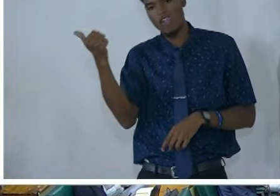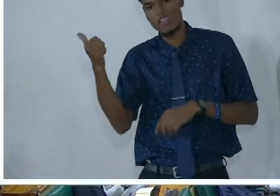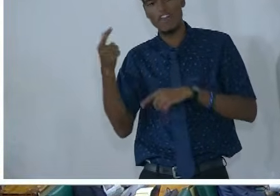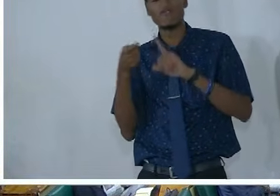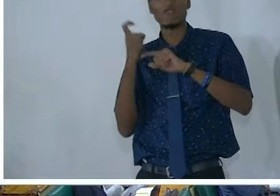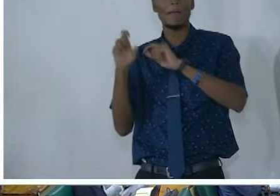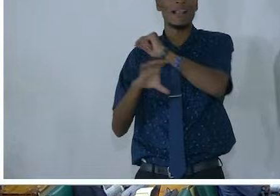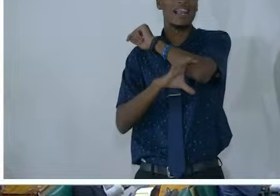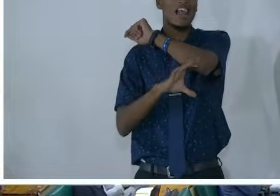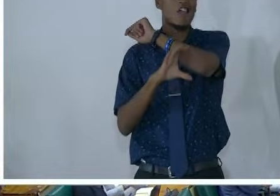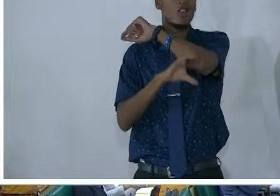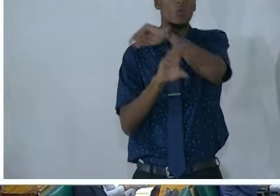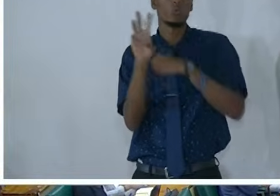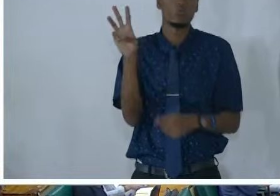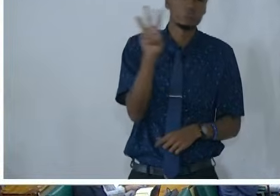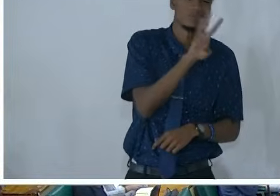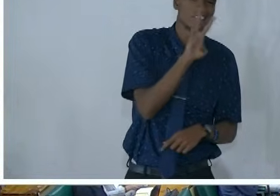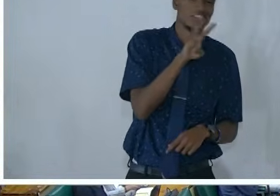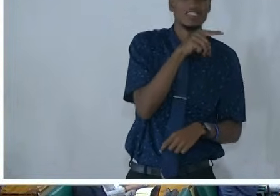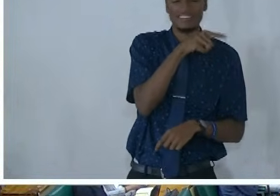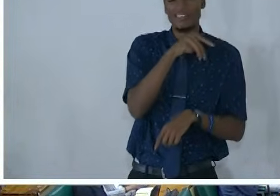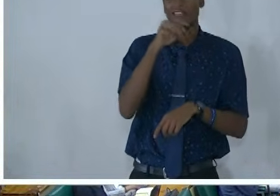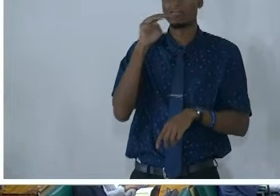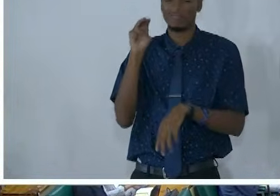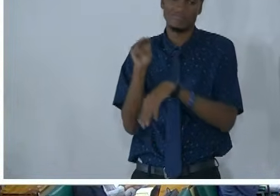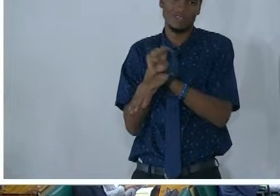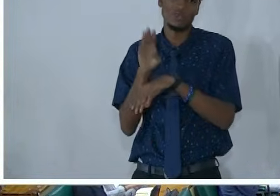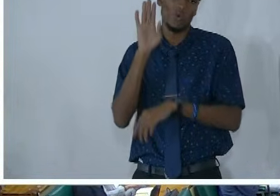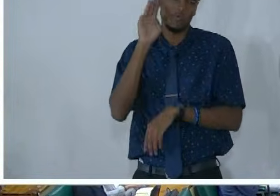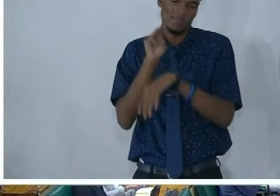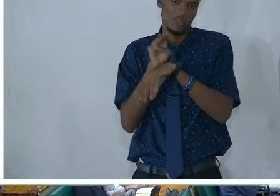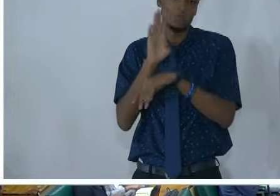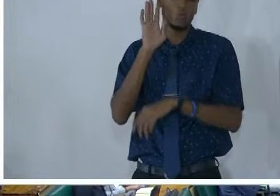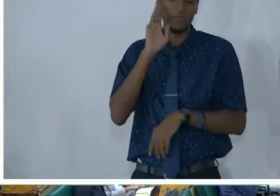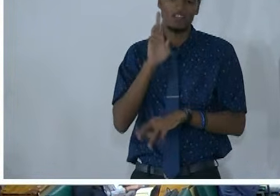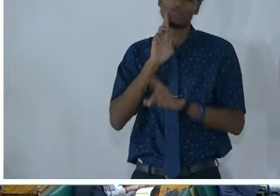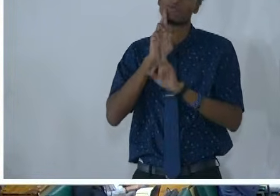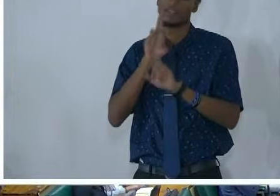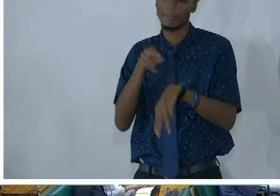Western, after which the minister will respond.